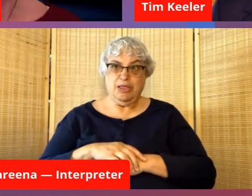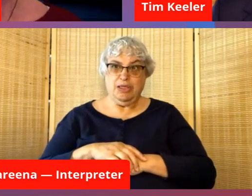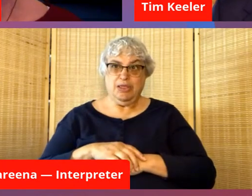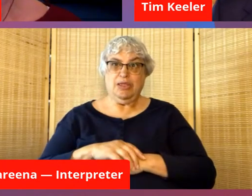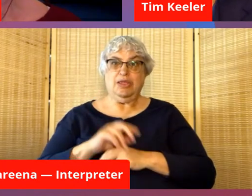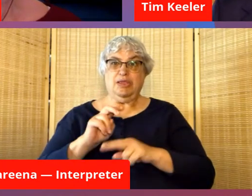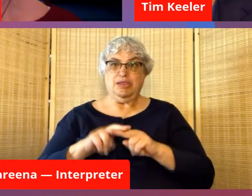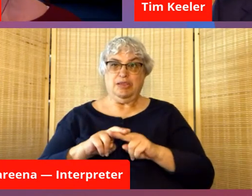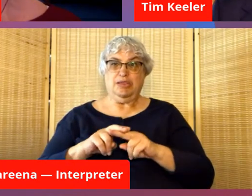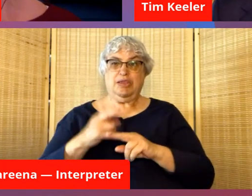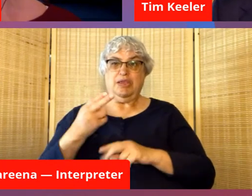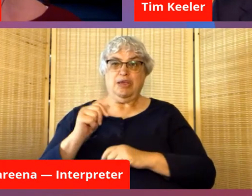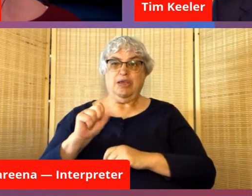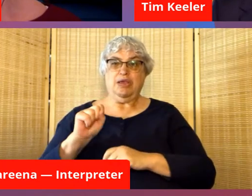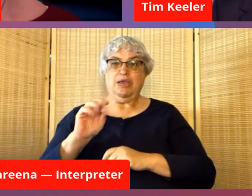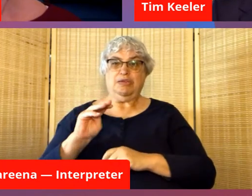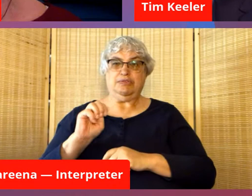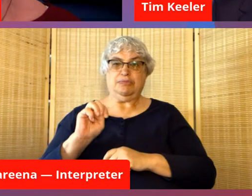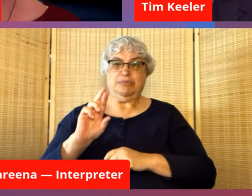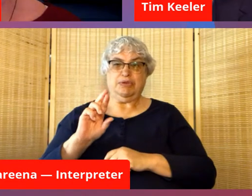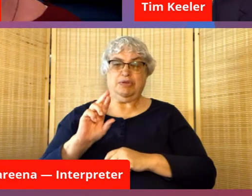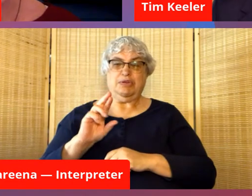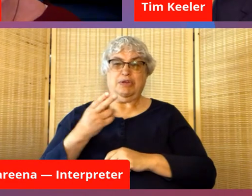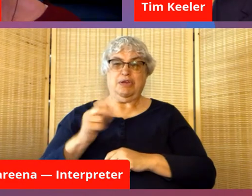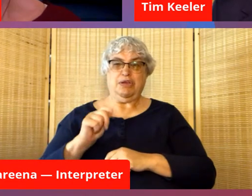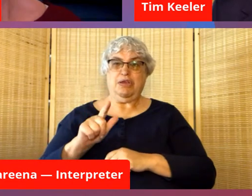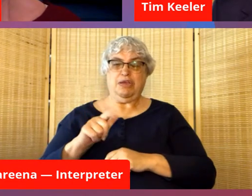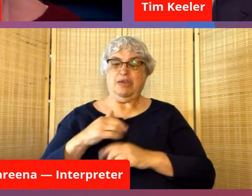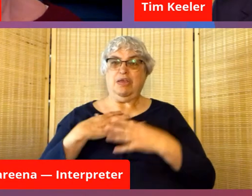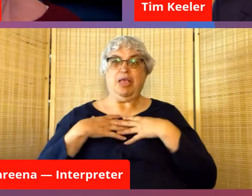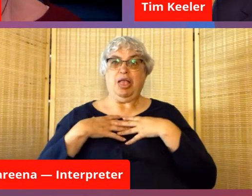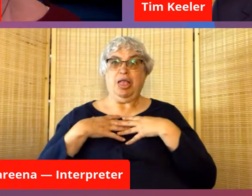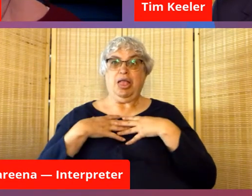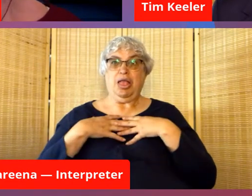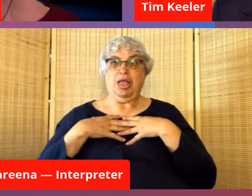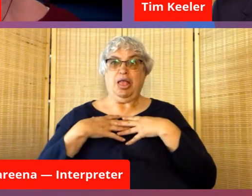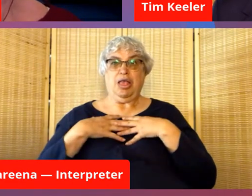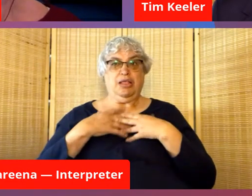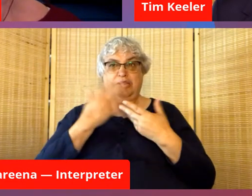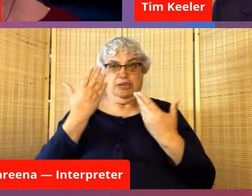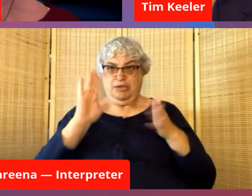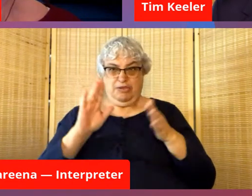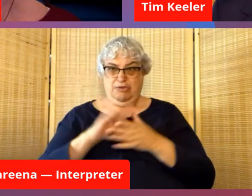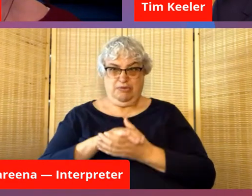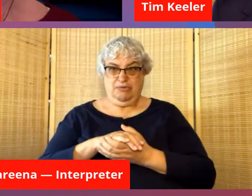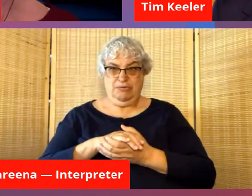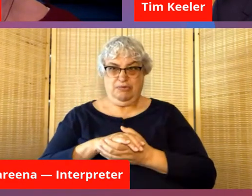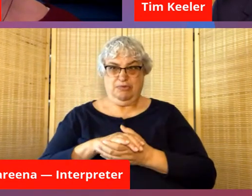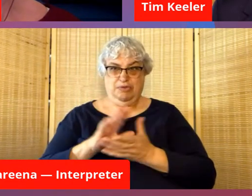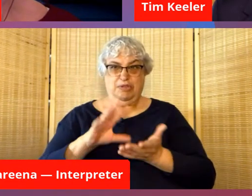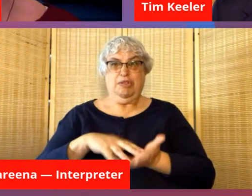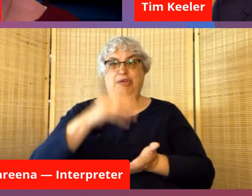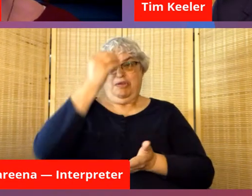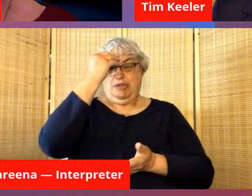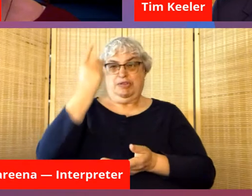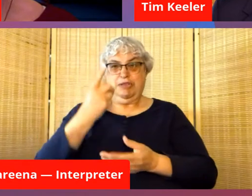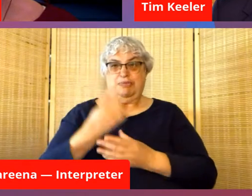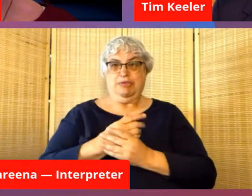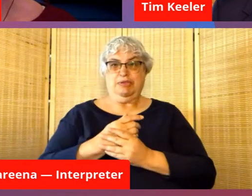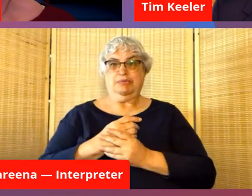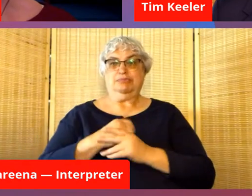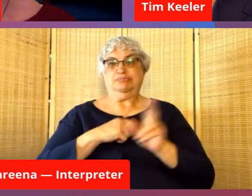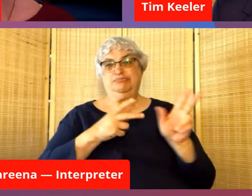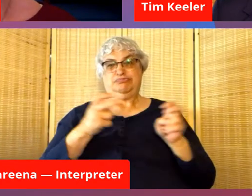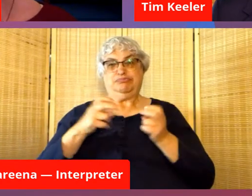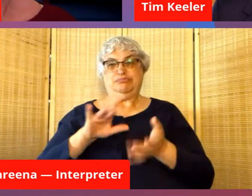sitting in Hosmer Hall and just kind of going, I had no idea. And so I have many